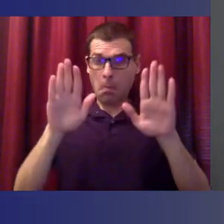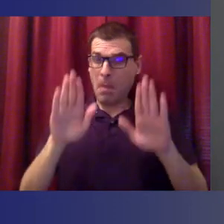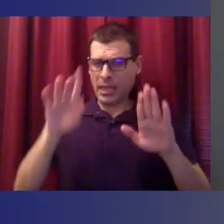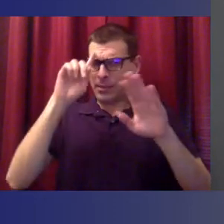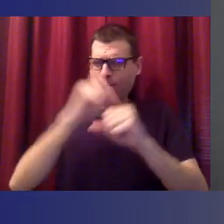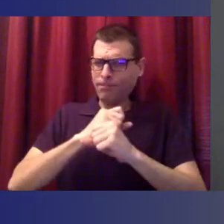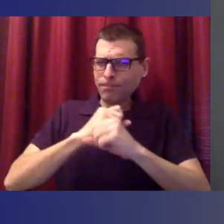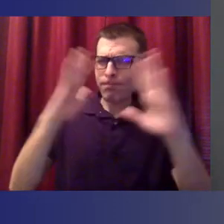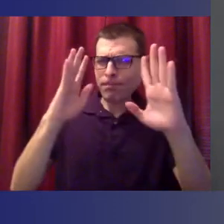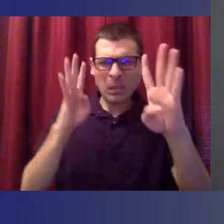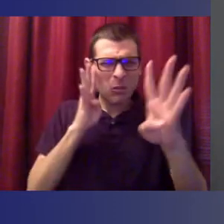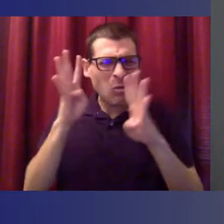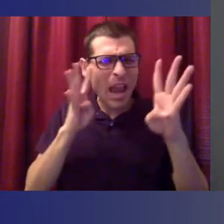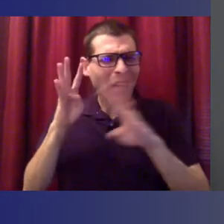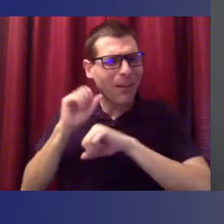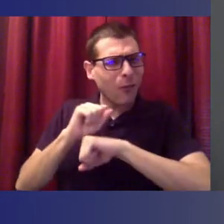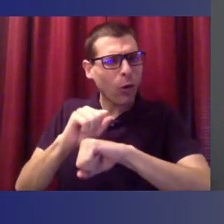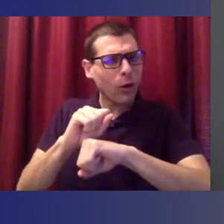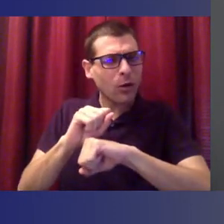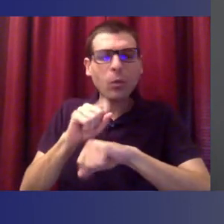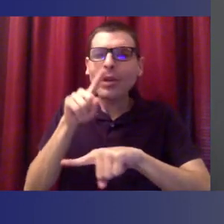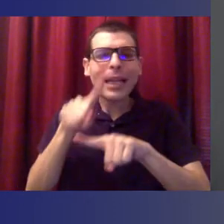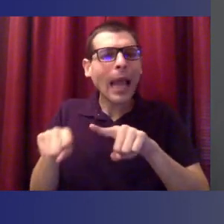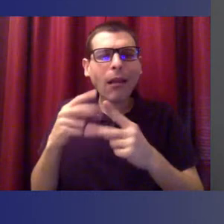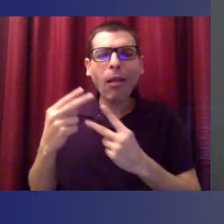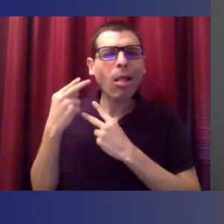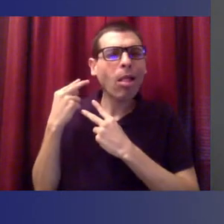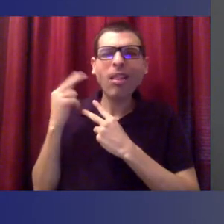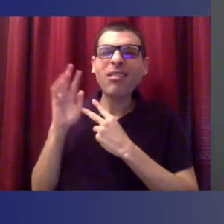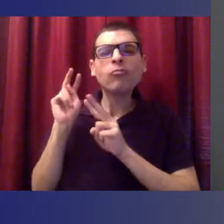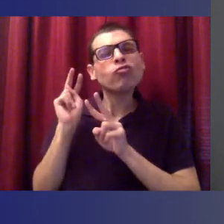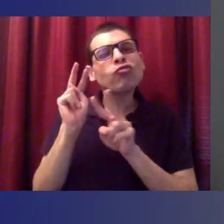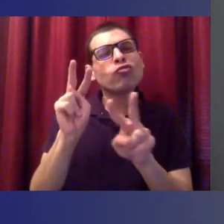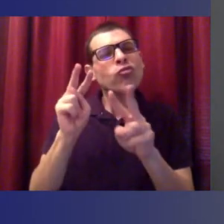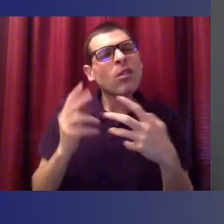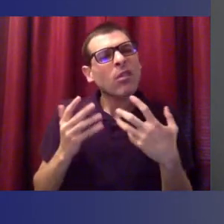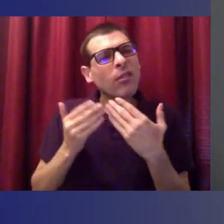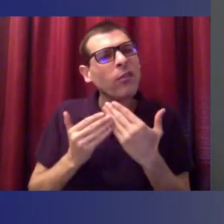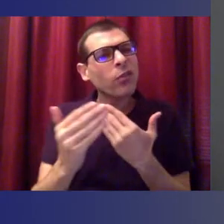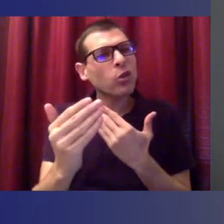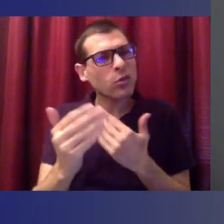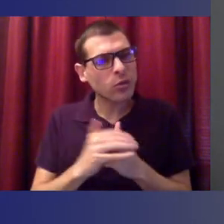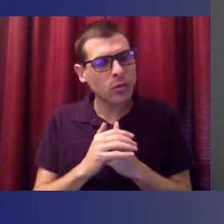on what our community needs for the future: recovery,